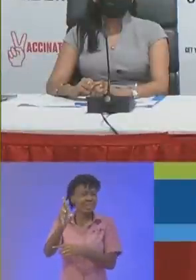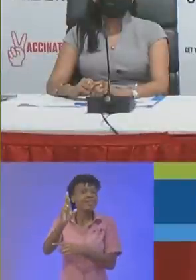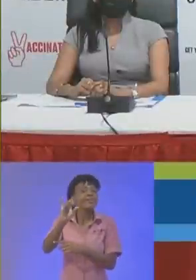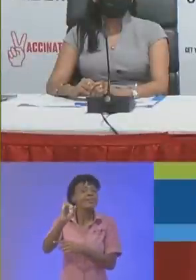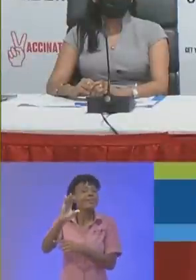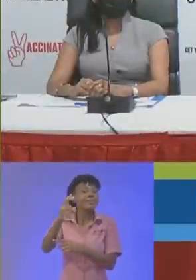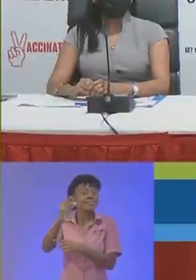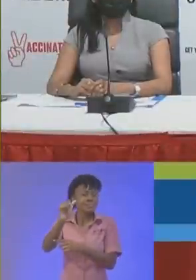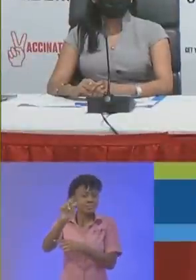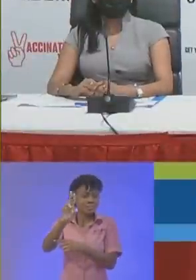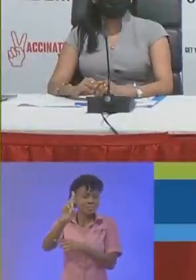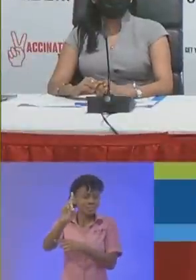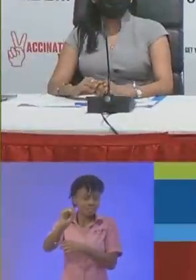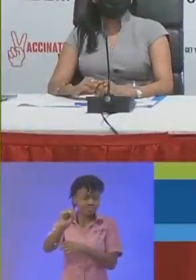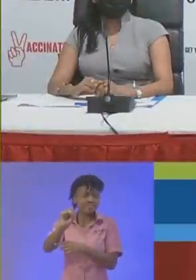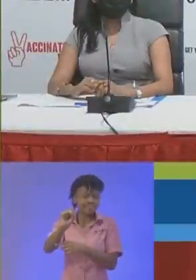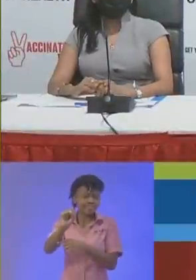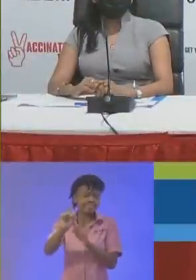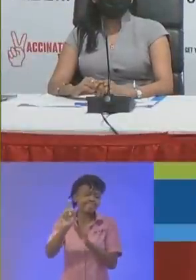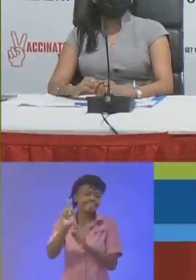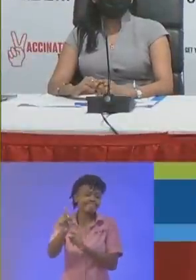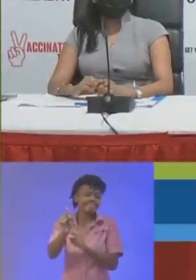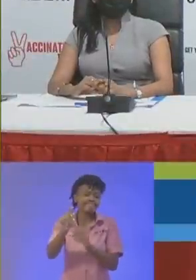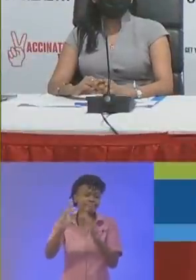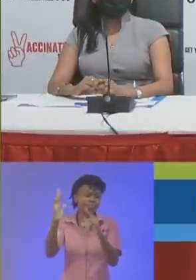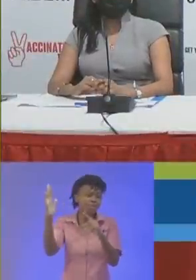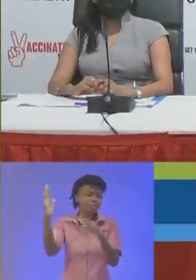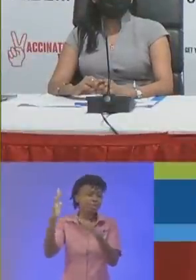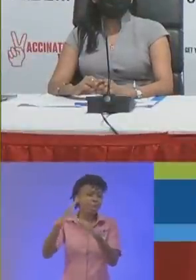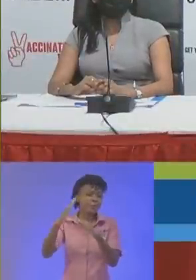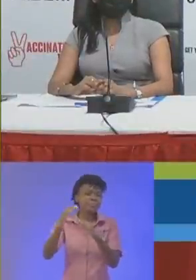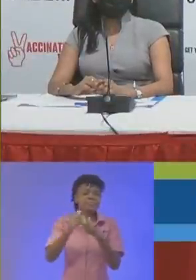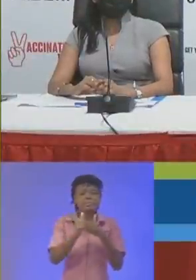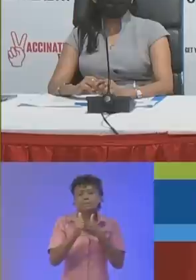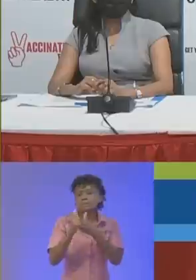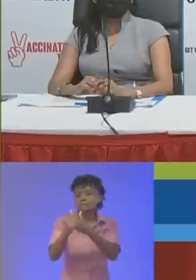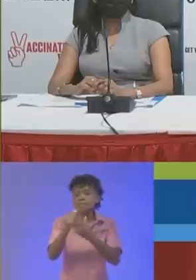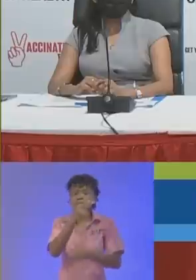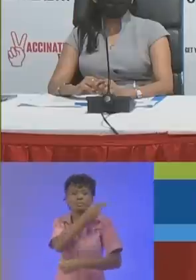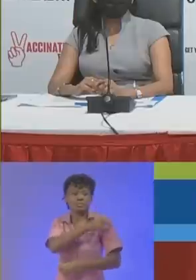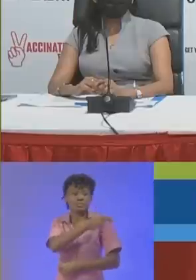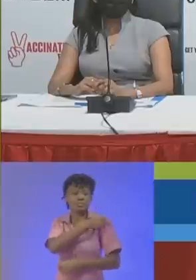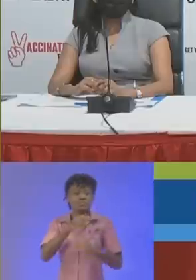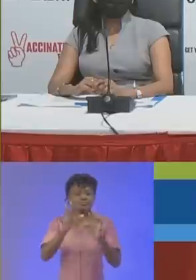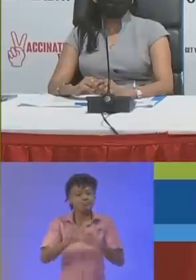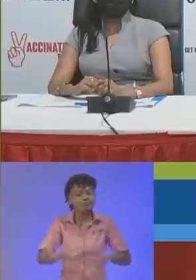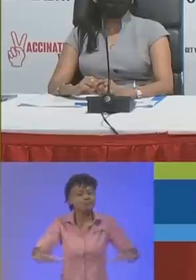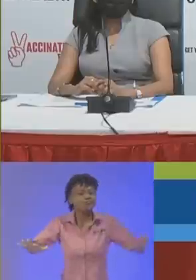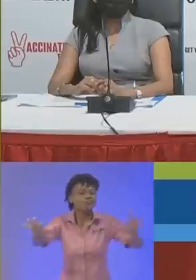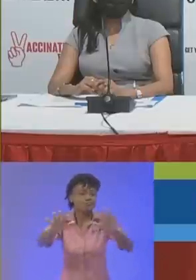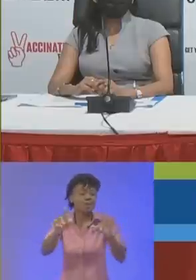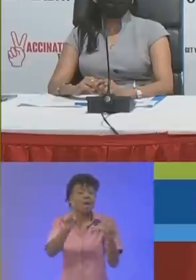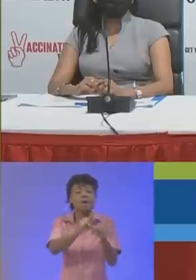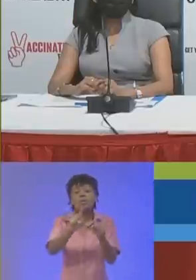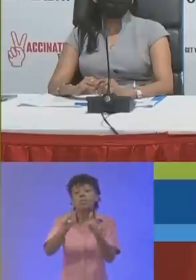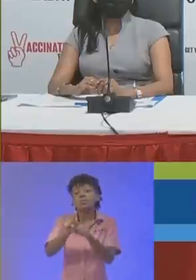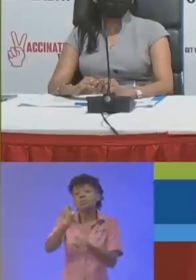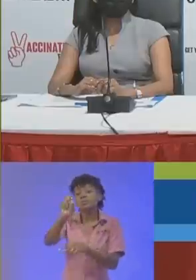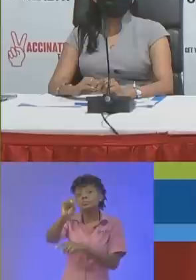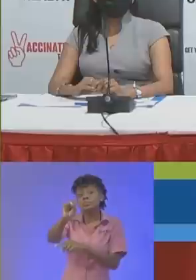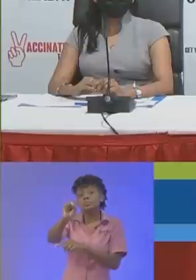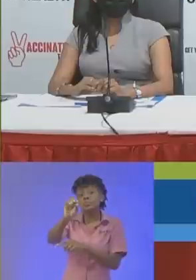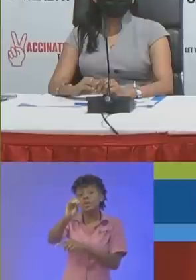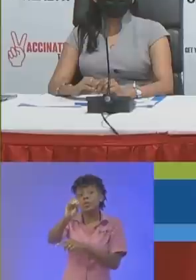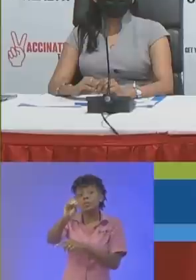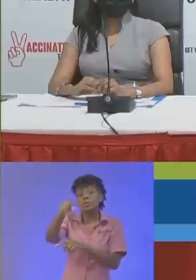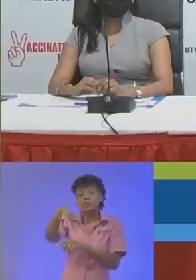Miriam Abdul Richards, Principal Medical Officer of Institutions, and Nurse Grace Sukchand, who is the manager for